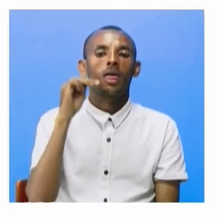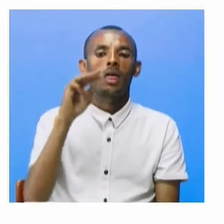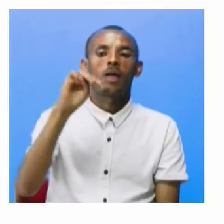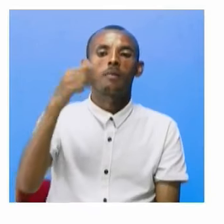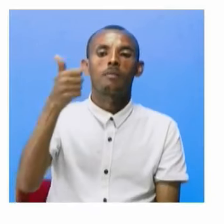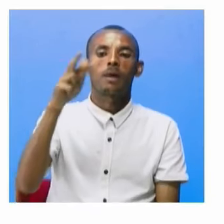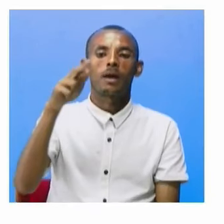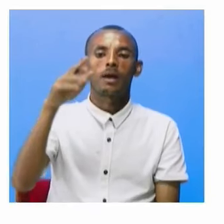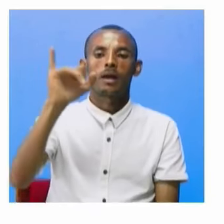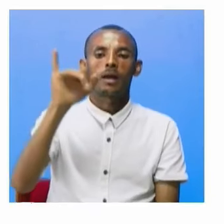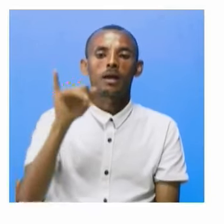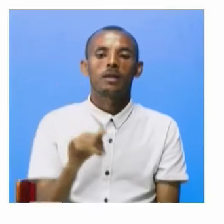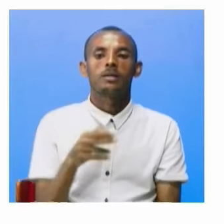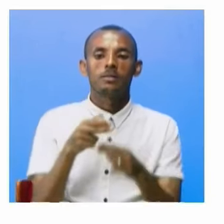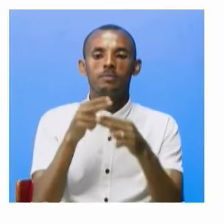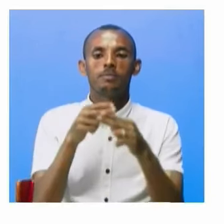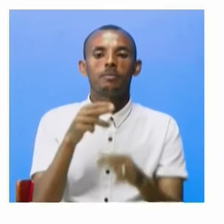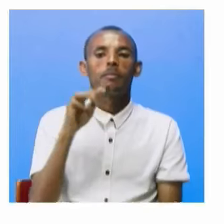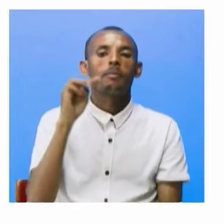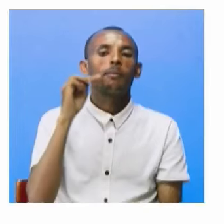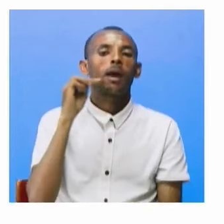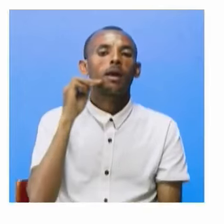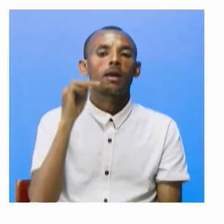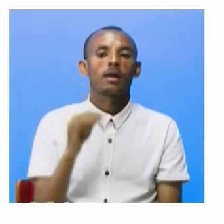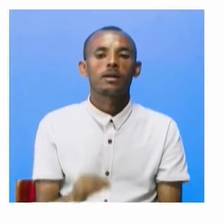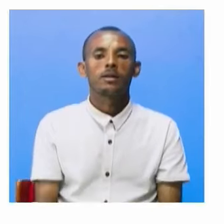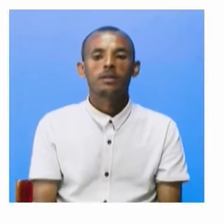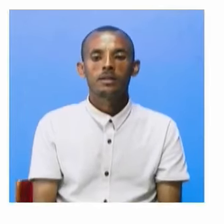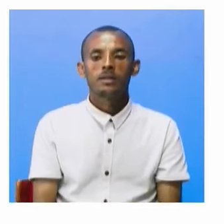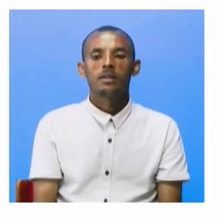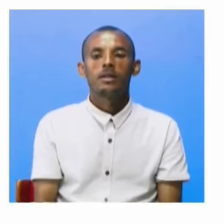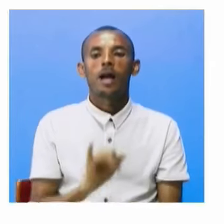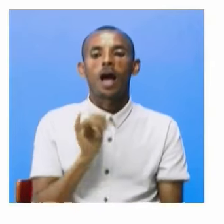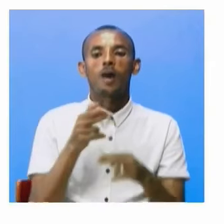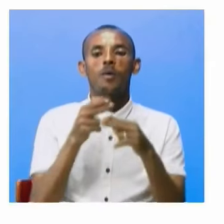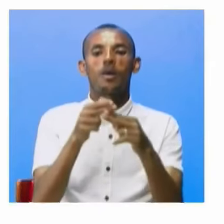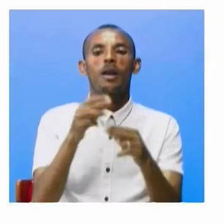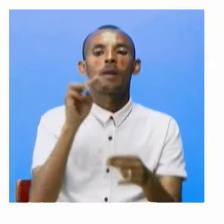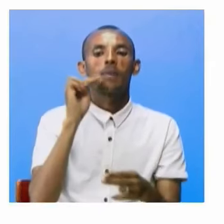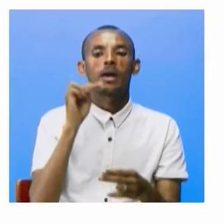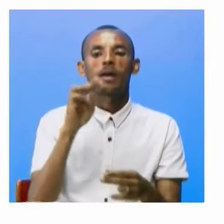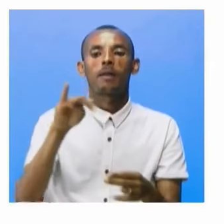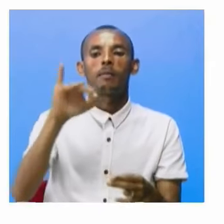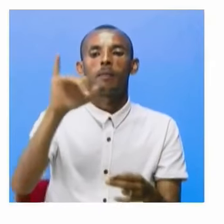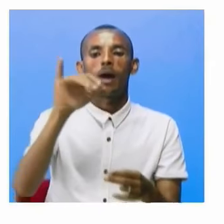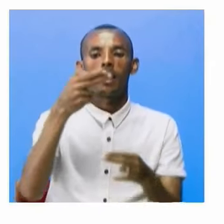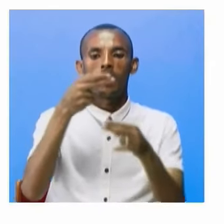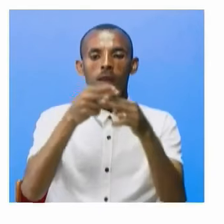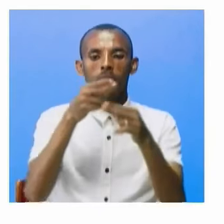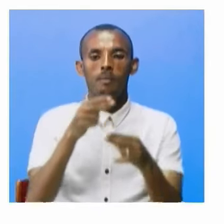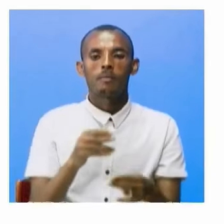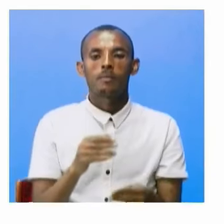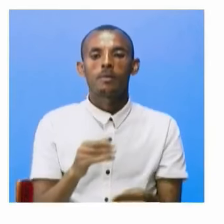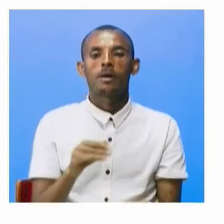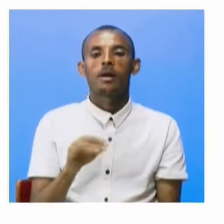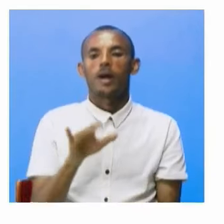Mary. Yeah? Then I called Mary by name and asked